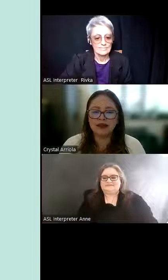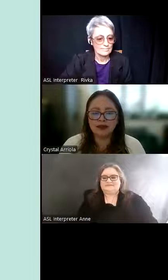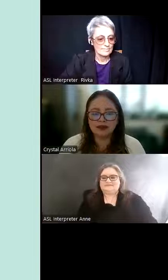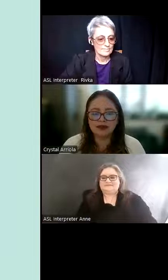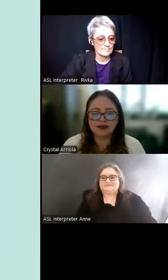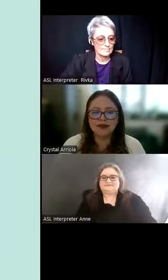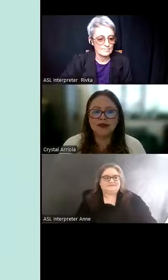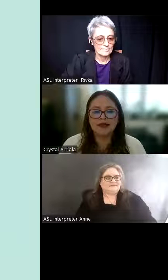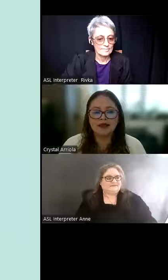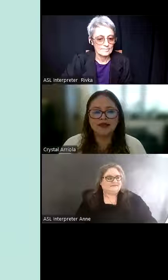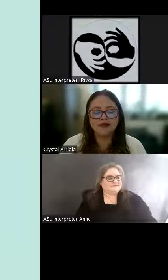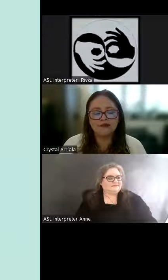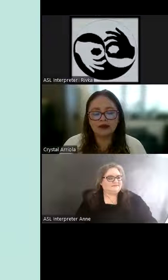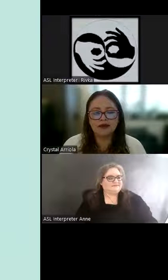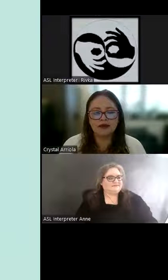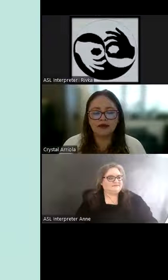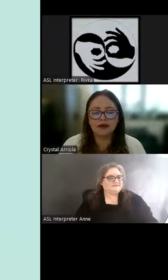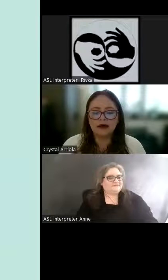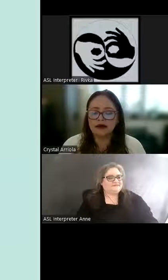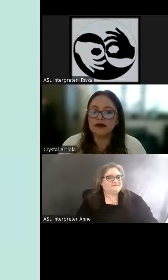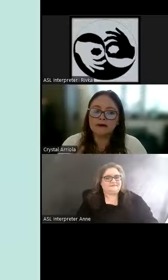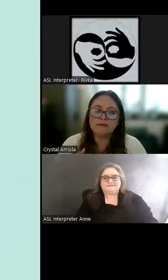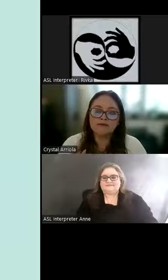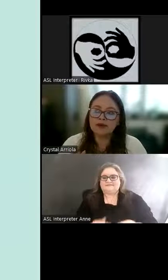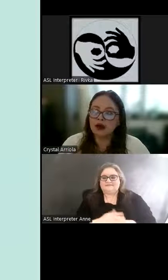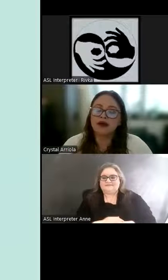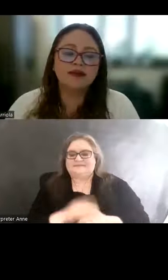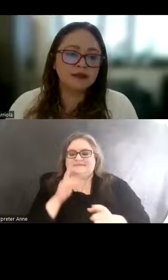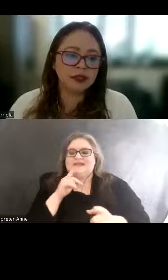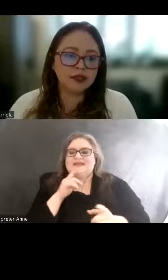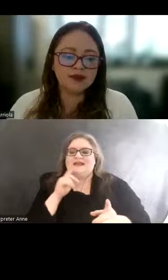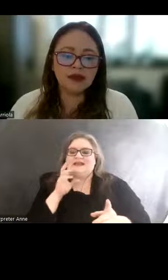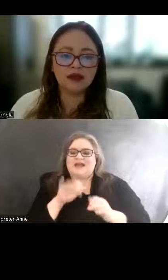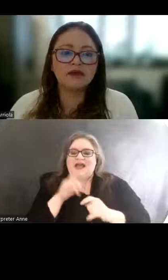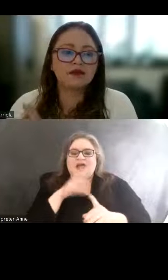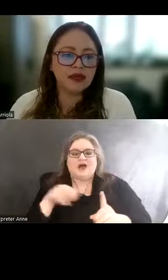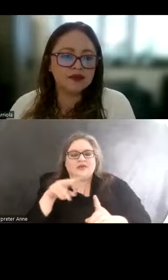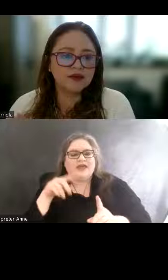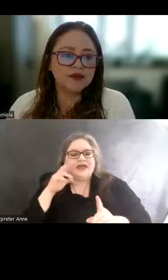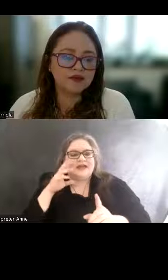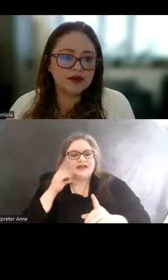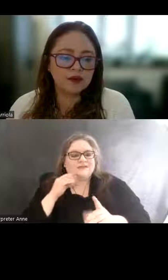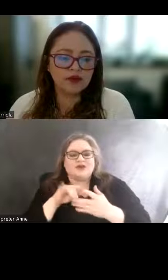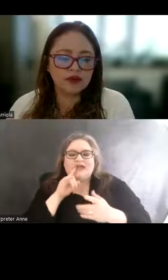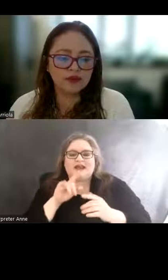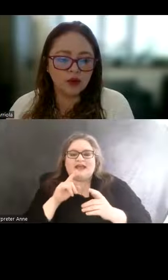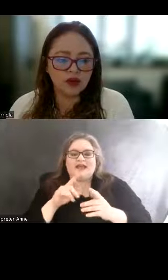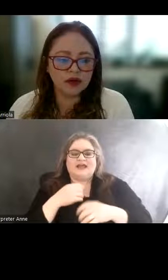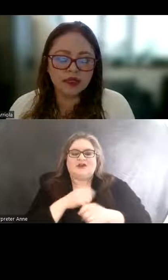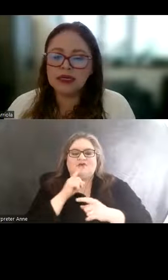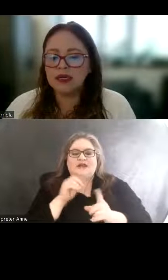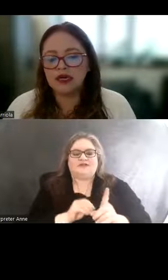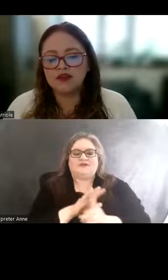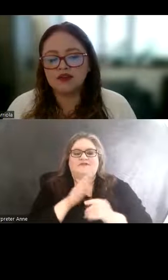unique lens that is affecting how they experience it, and it creates those effects moving